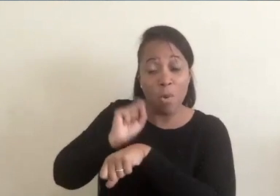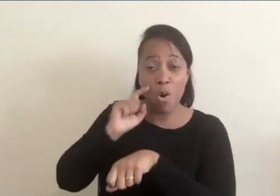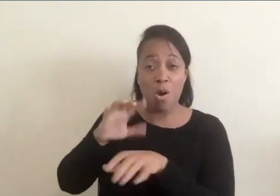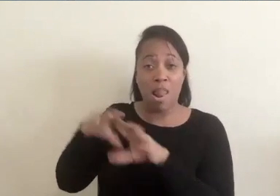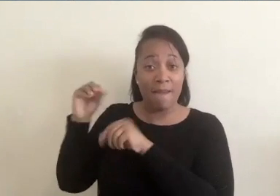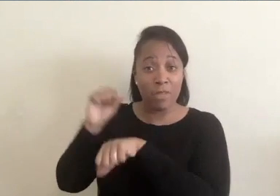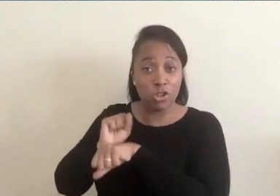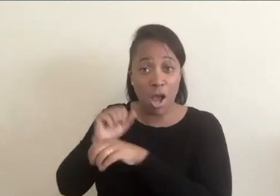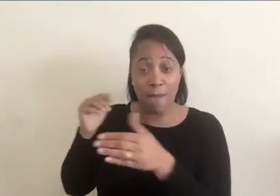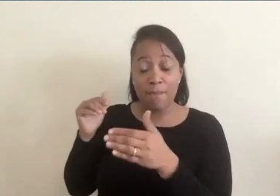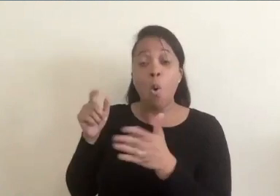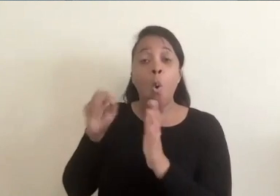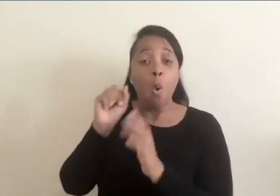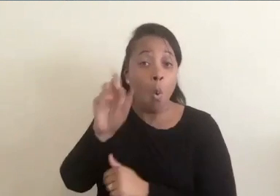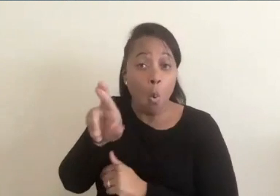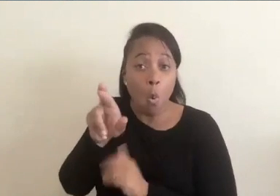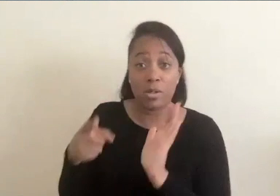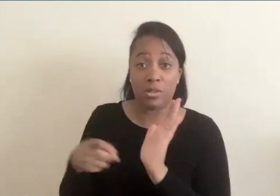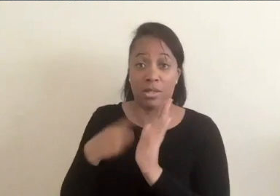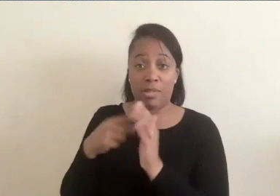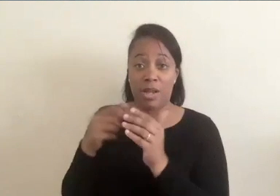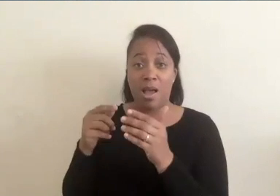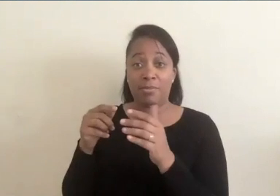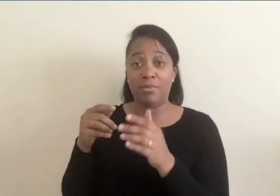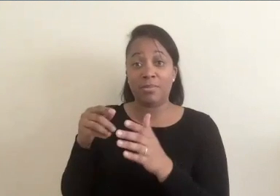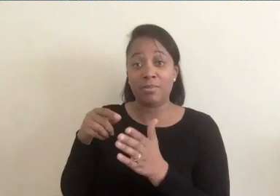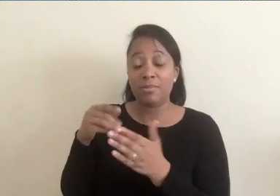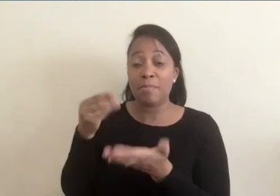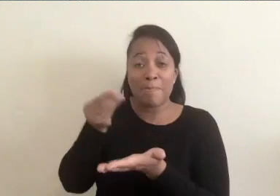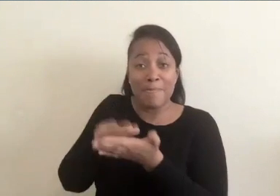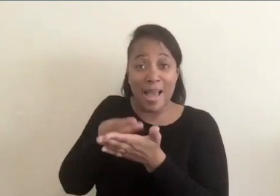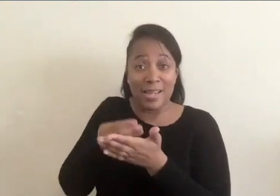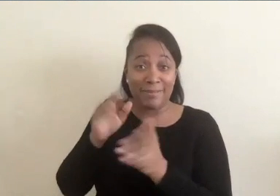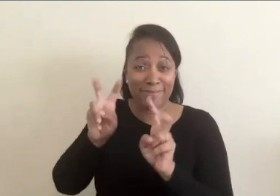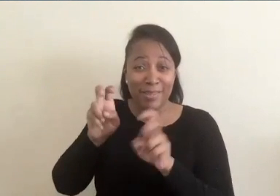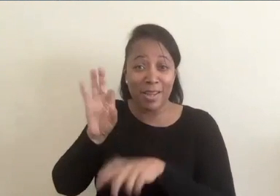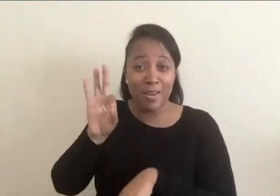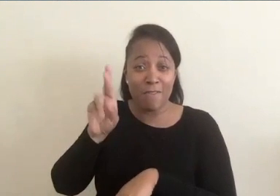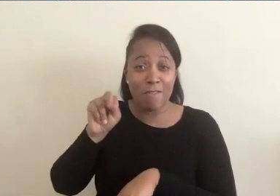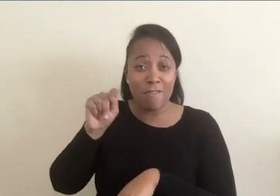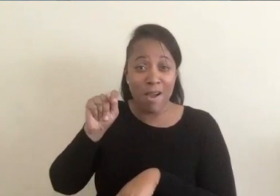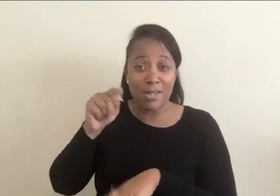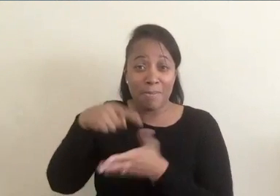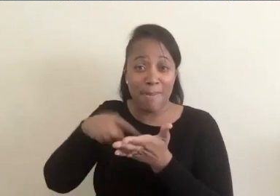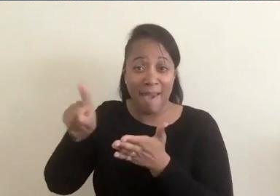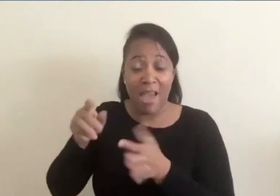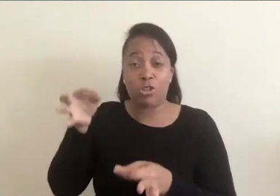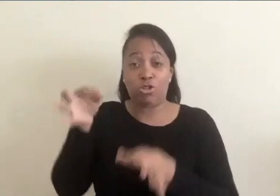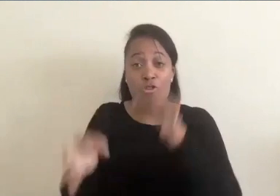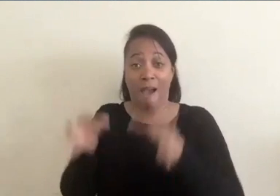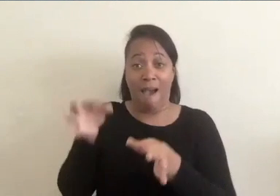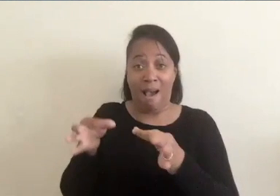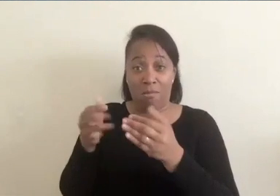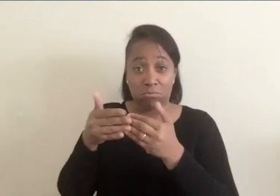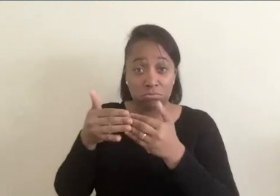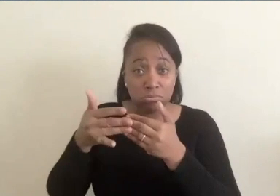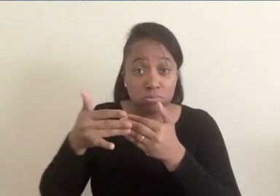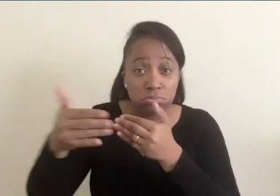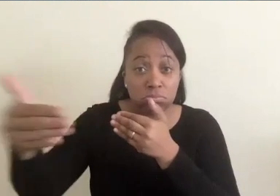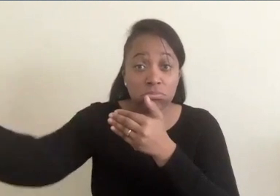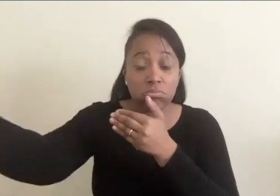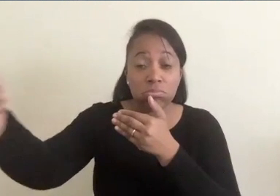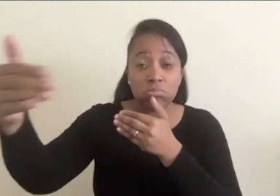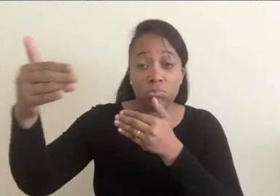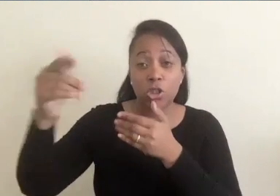lot. Front pay, which is money for the employee from the date of the trial or the decision going